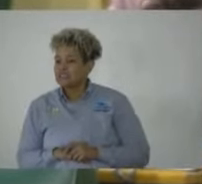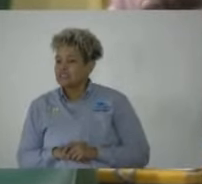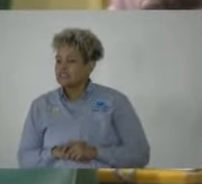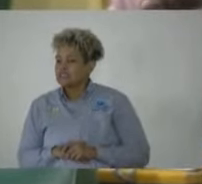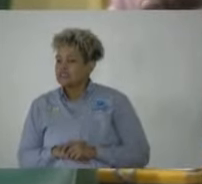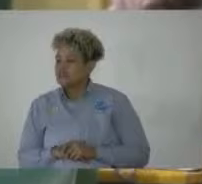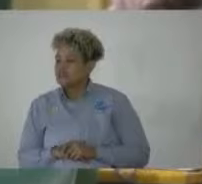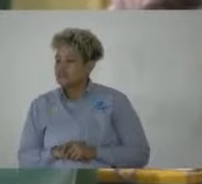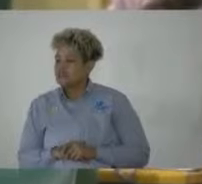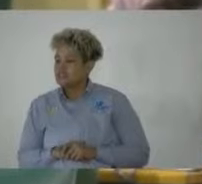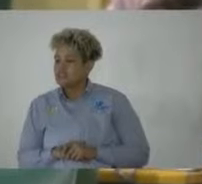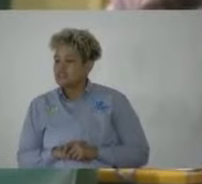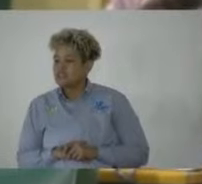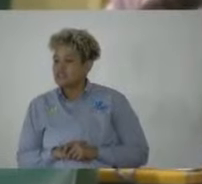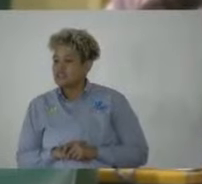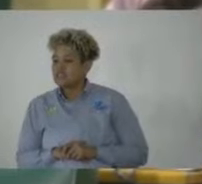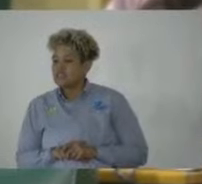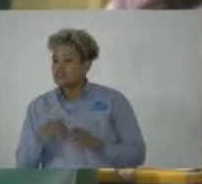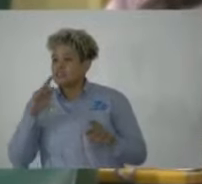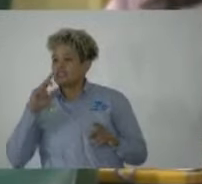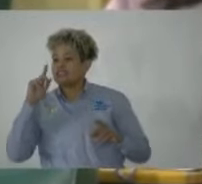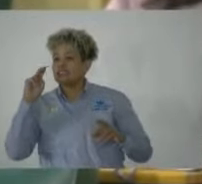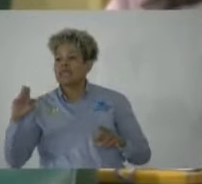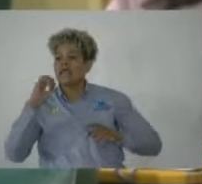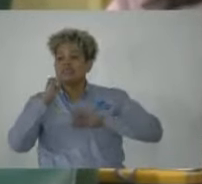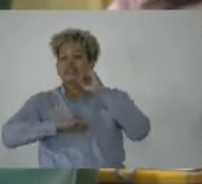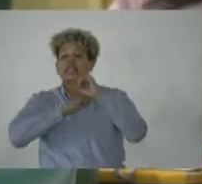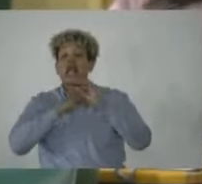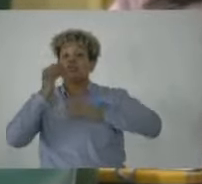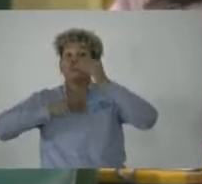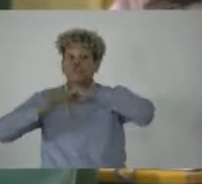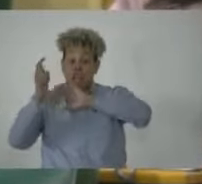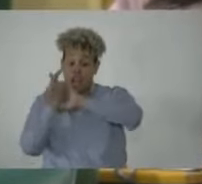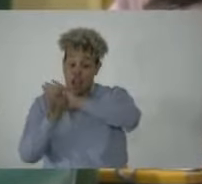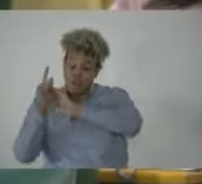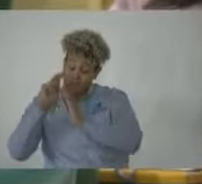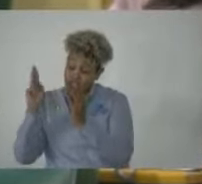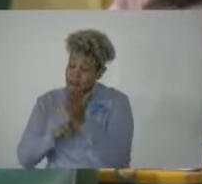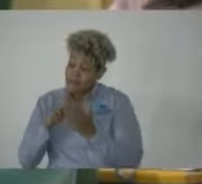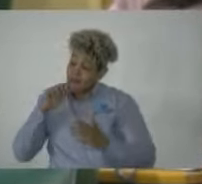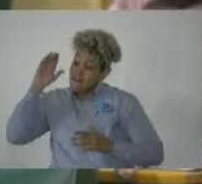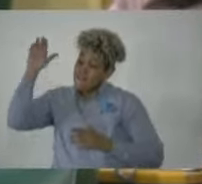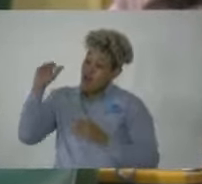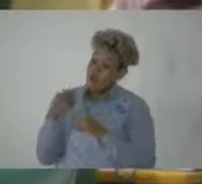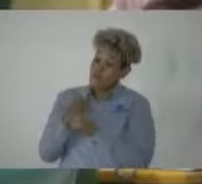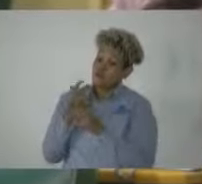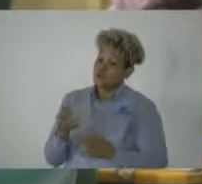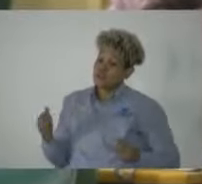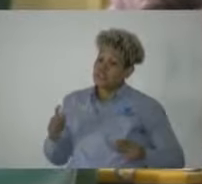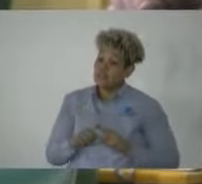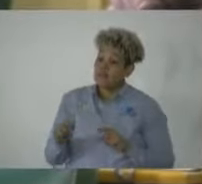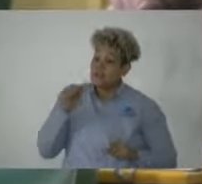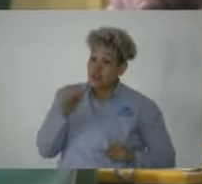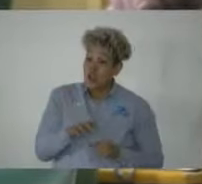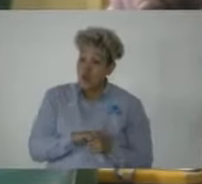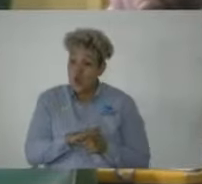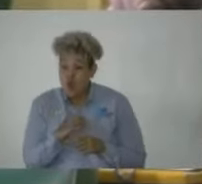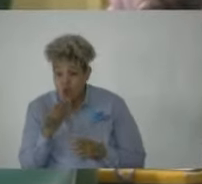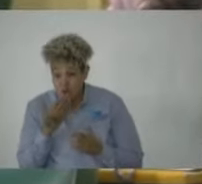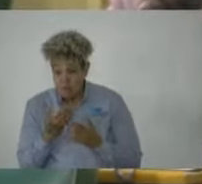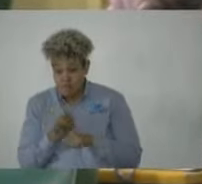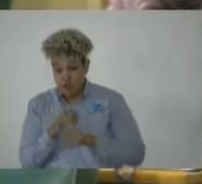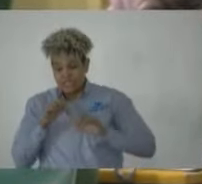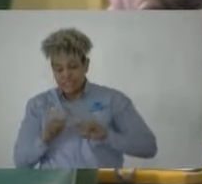And it is against international trade law for it to be applied on foreign produced goods, but not to local goods of the same